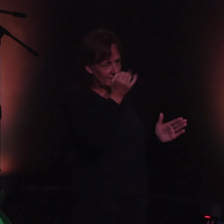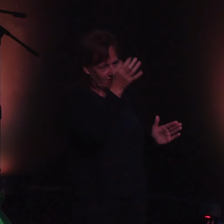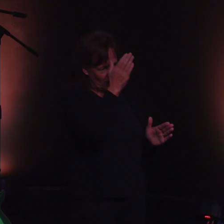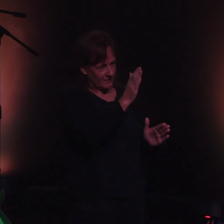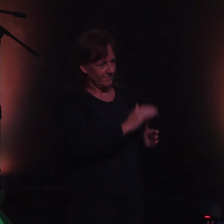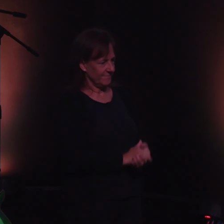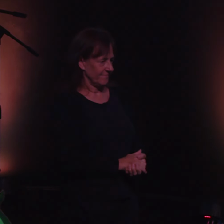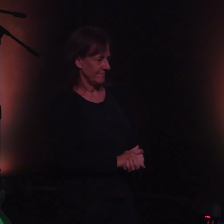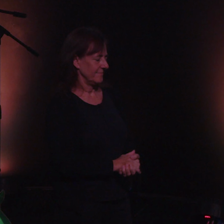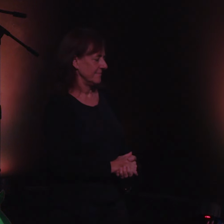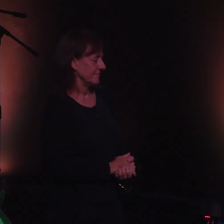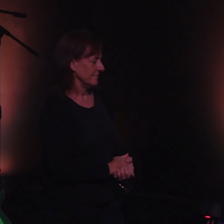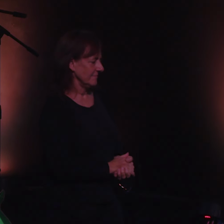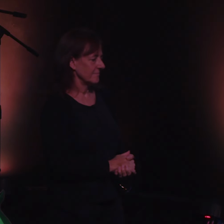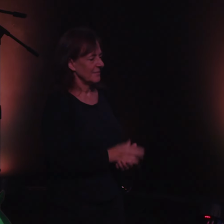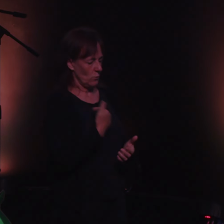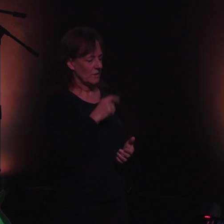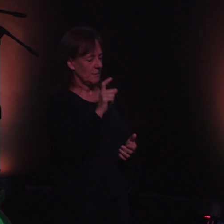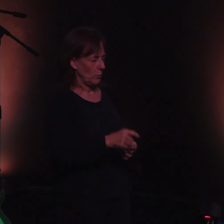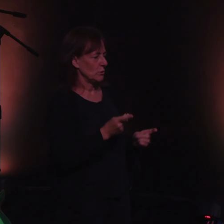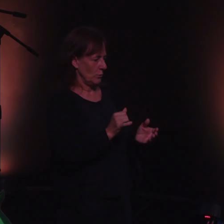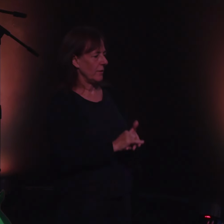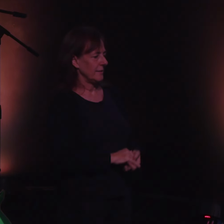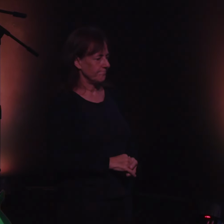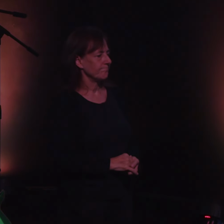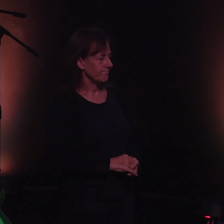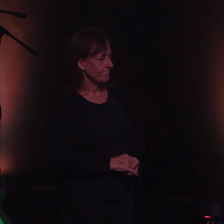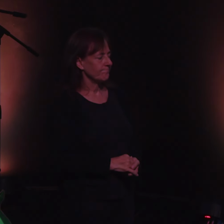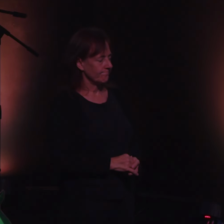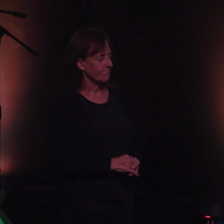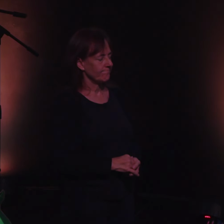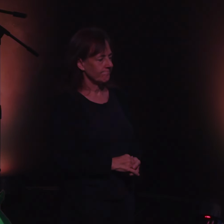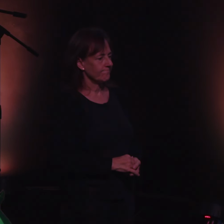God. That's what we're supposed to be doing.